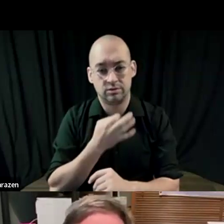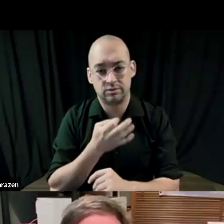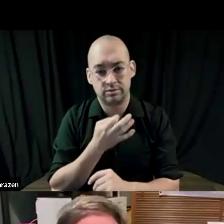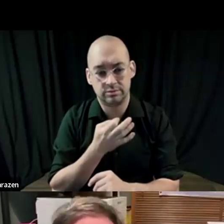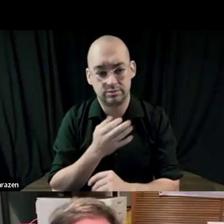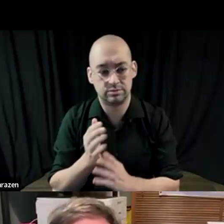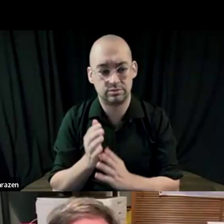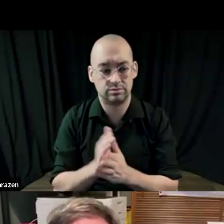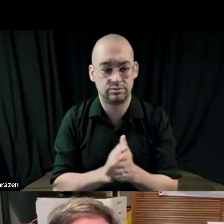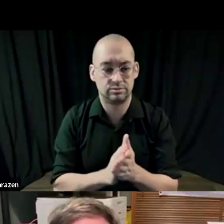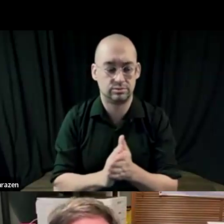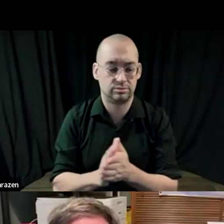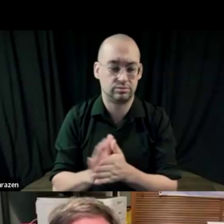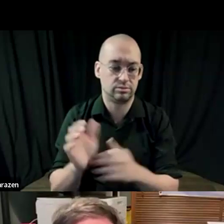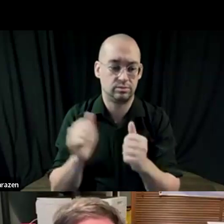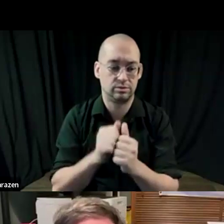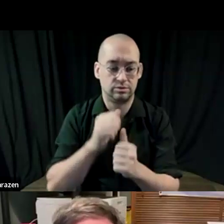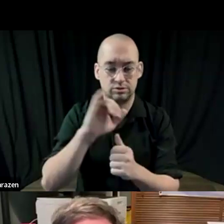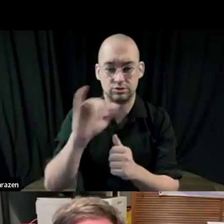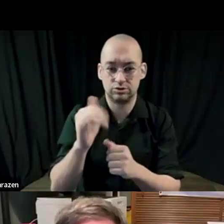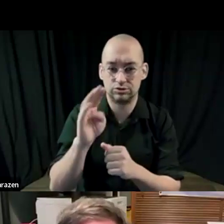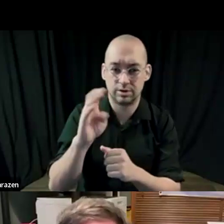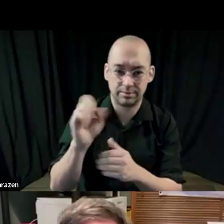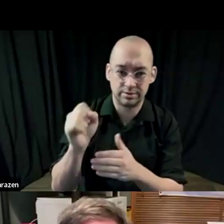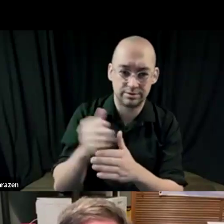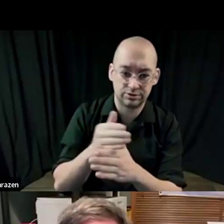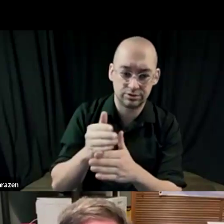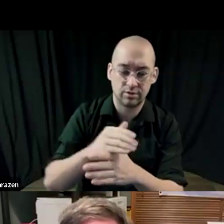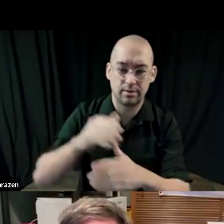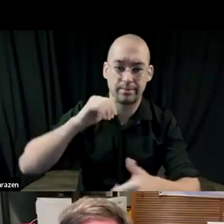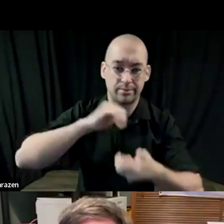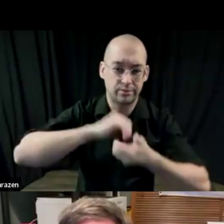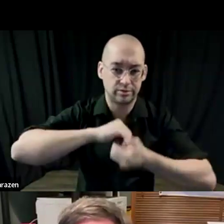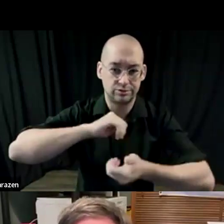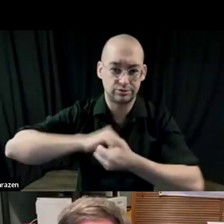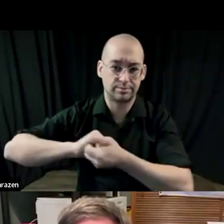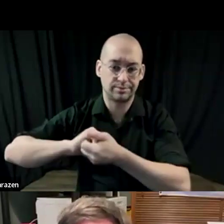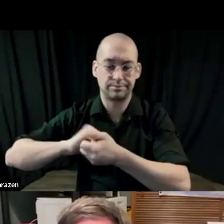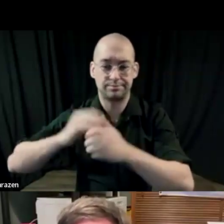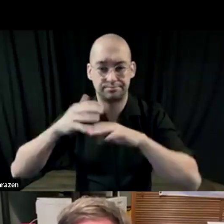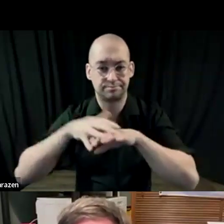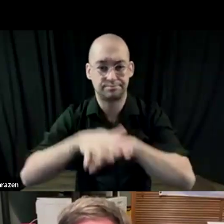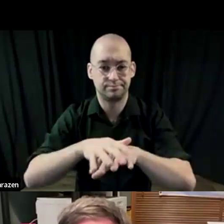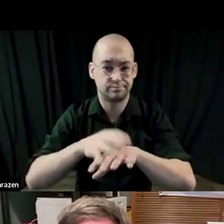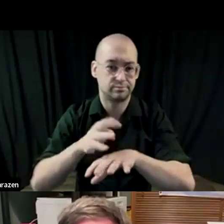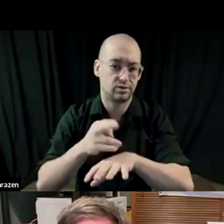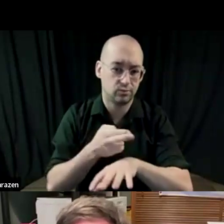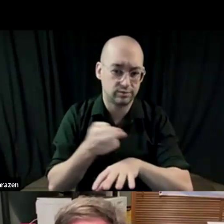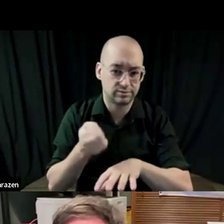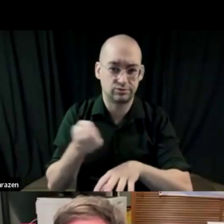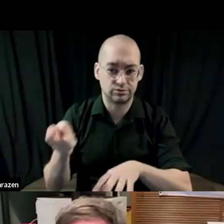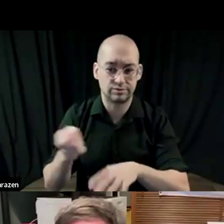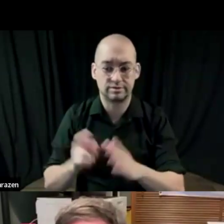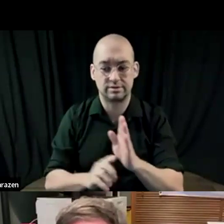what James had shared was the partnership coordination resource that we've developed